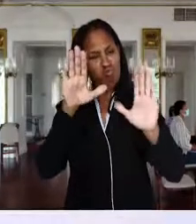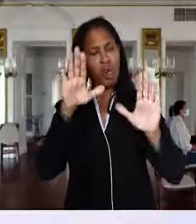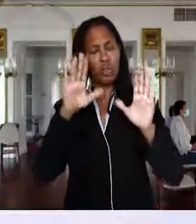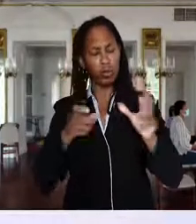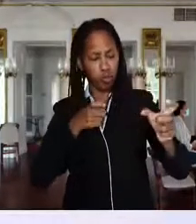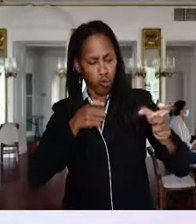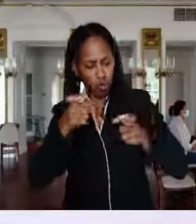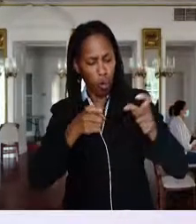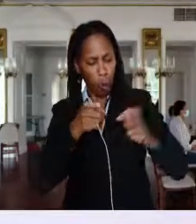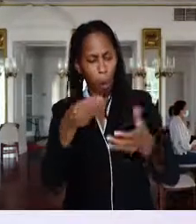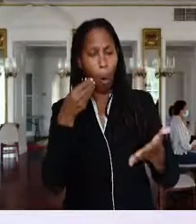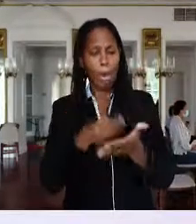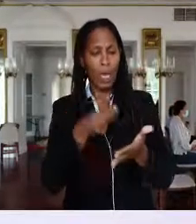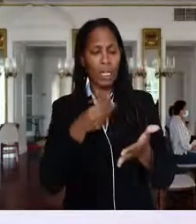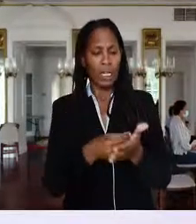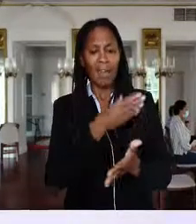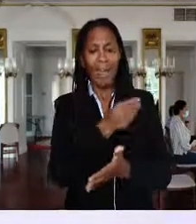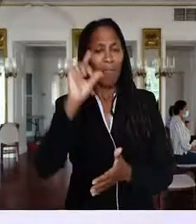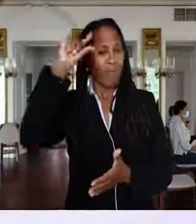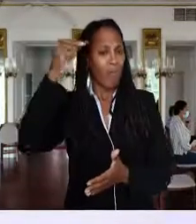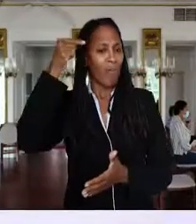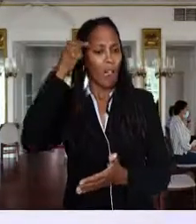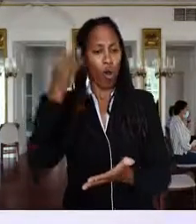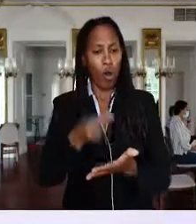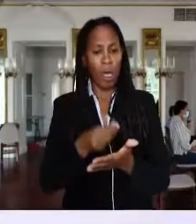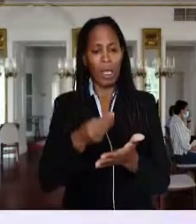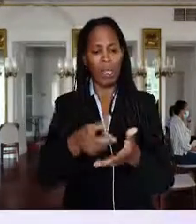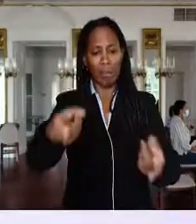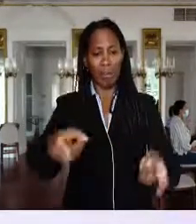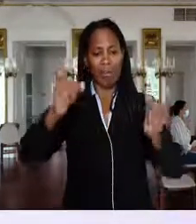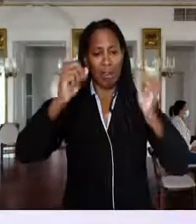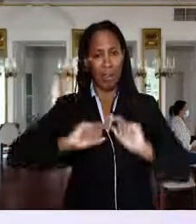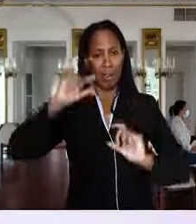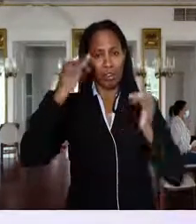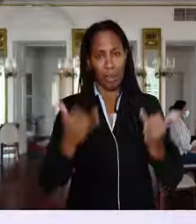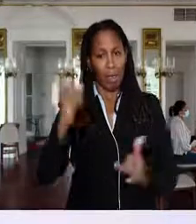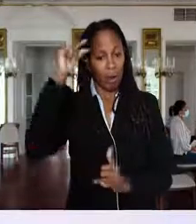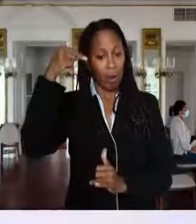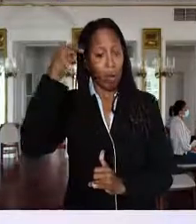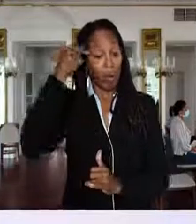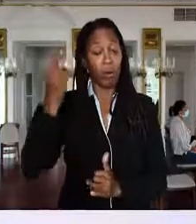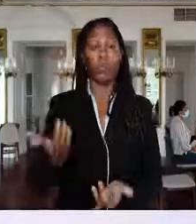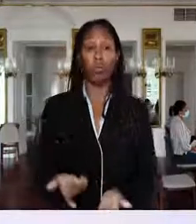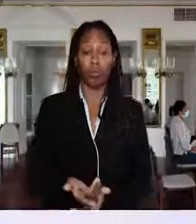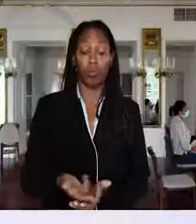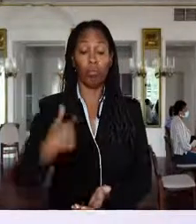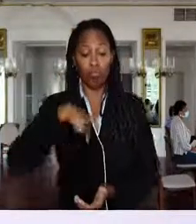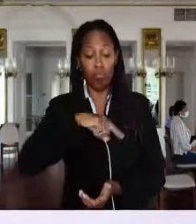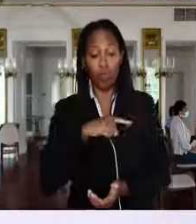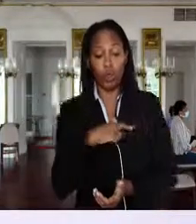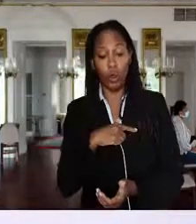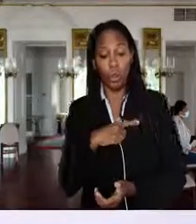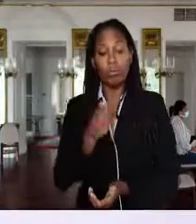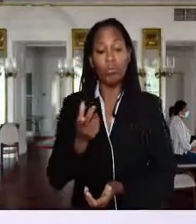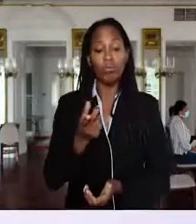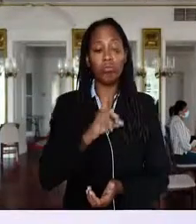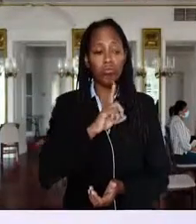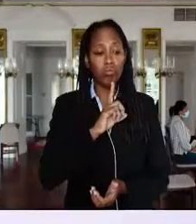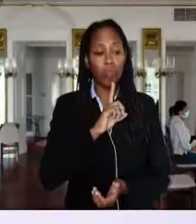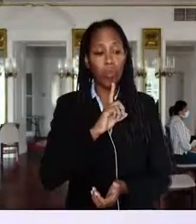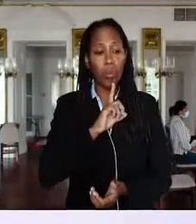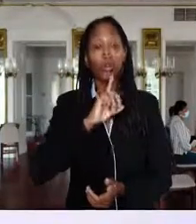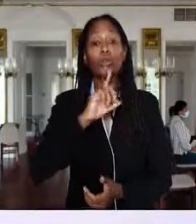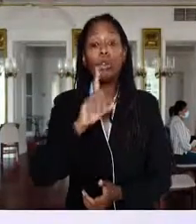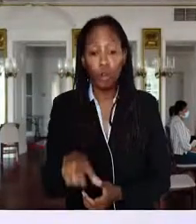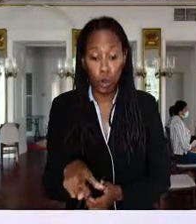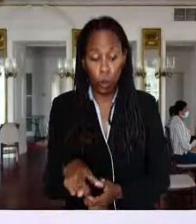of all the federal funds entrusted to this government. When we have made sure that in